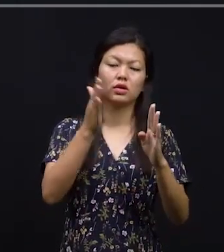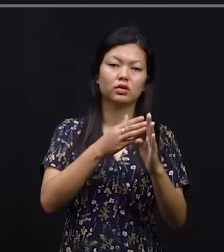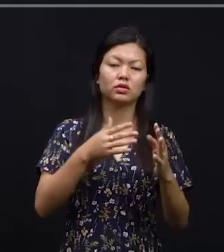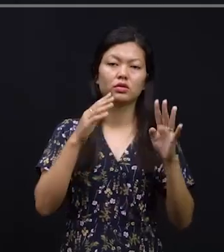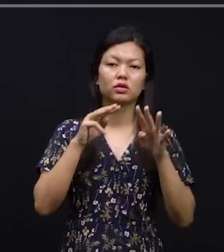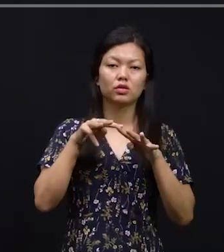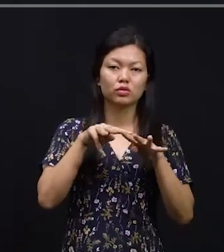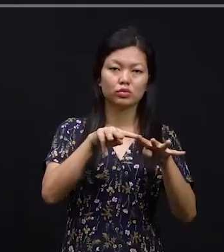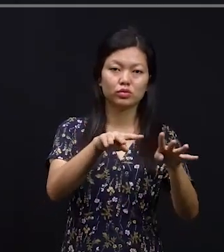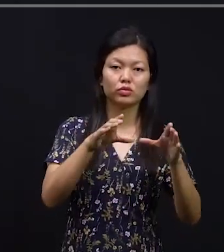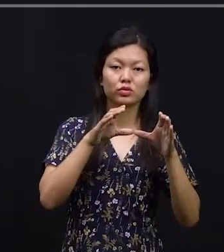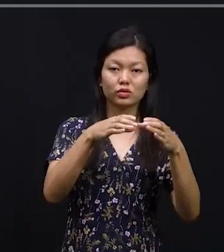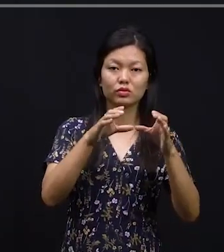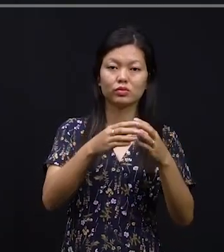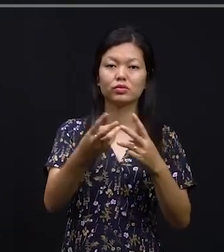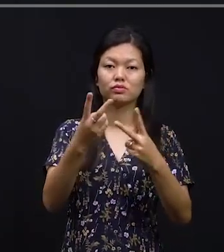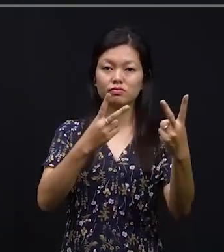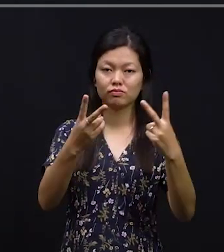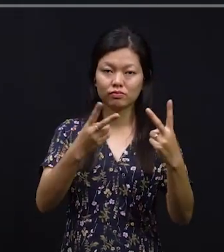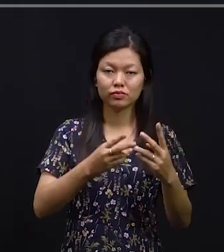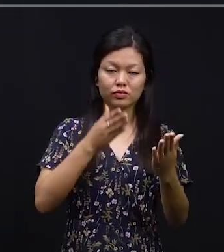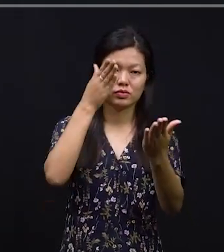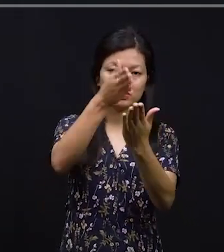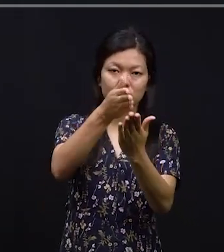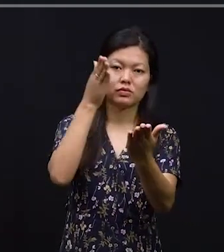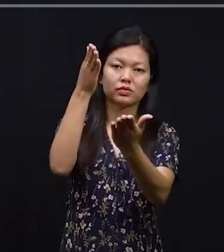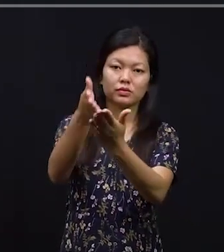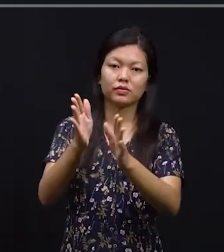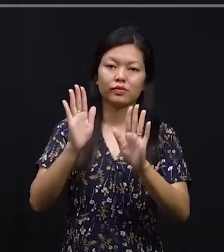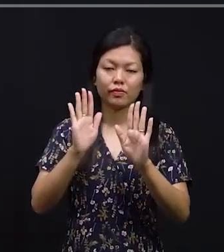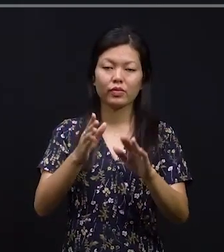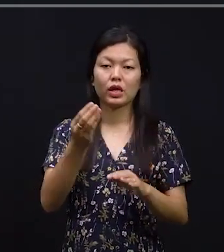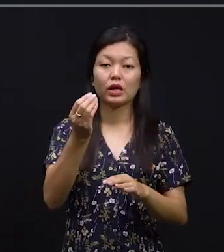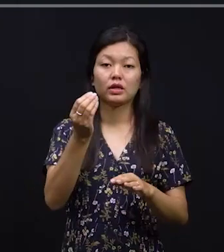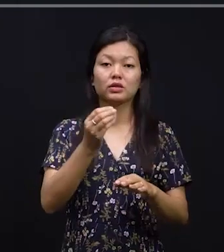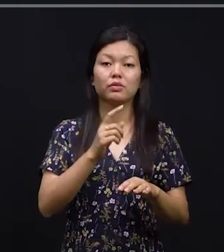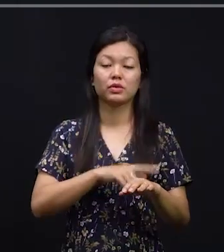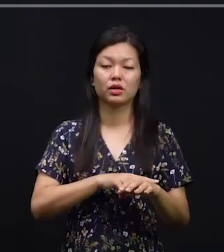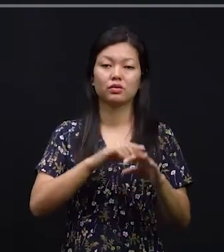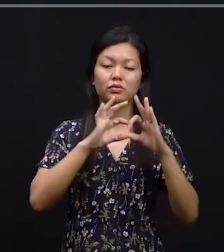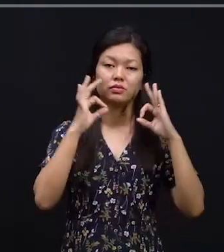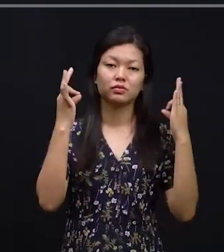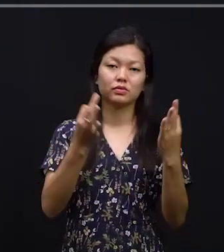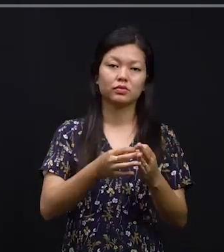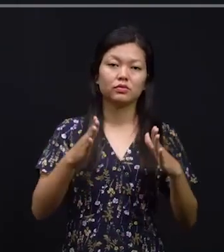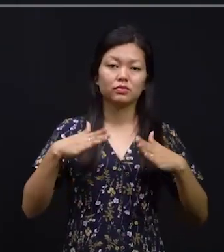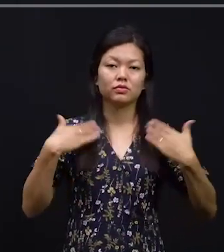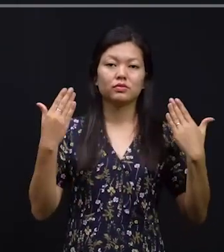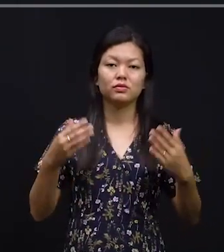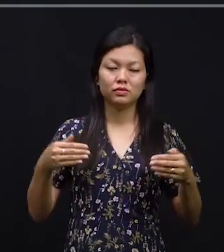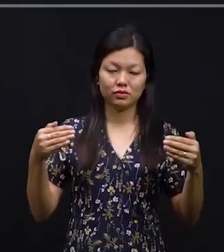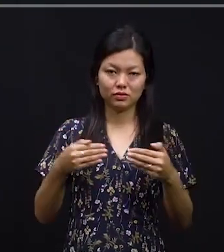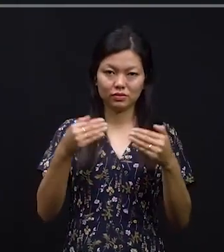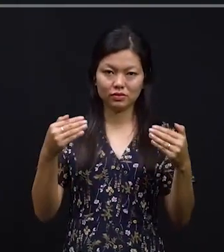in the town is enjoying, having a time of celebration together. There might be a sick person there. There might be someone struggling